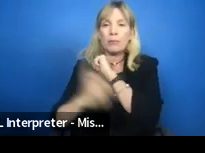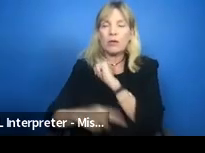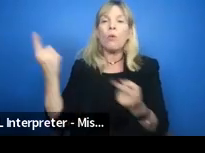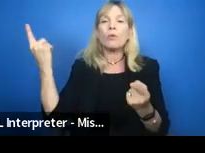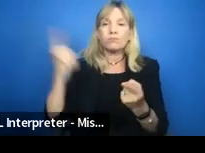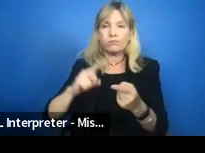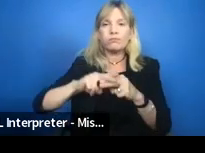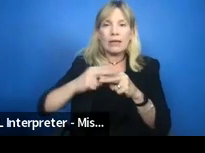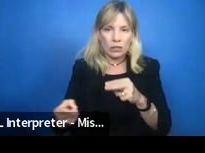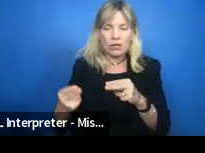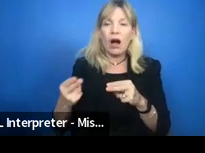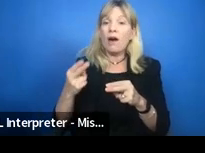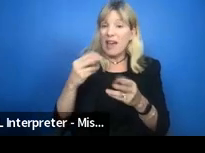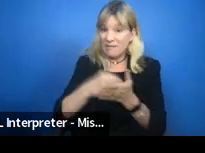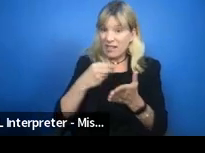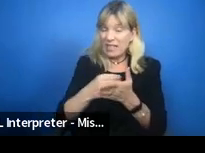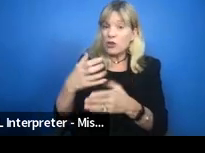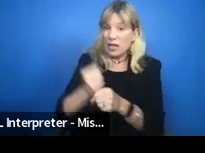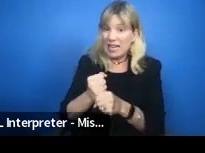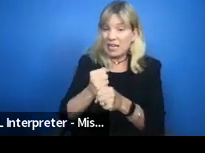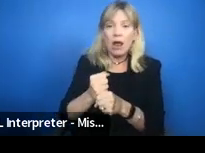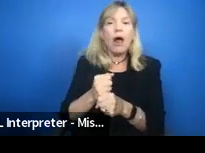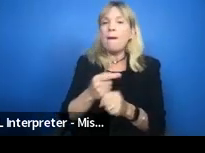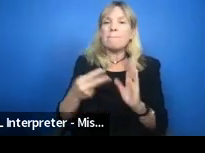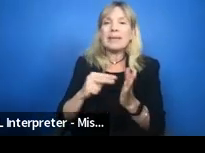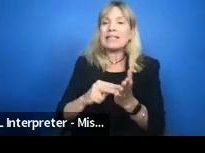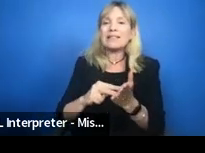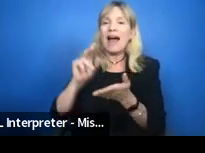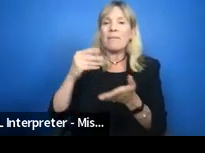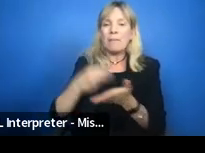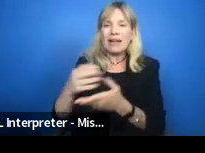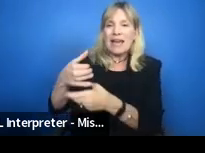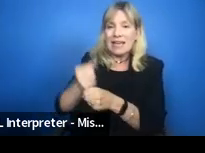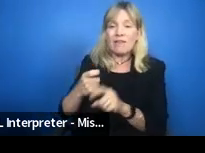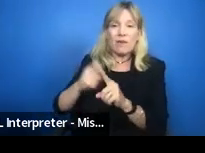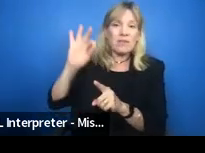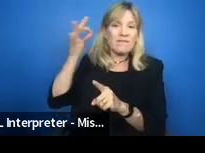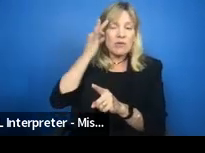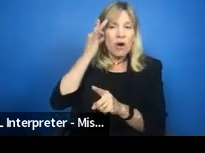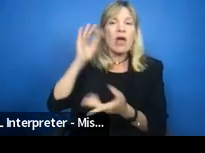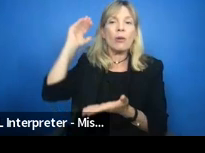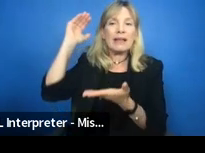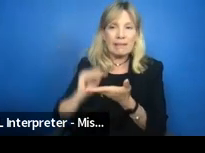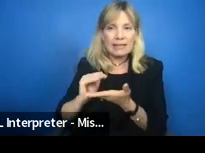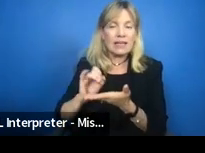that extra funding that they're getting. So they're going to be cut off from the funding a little bit if they don't report this data.